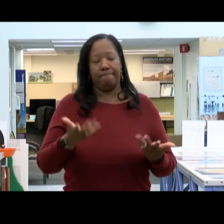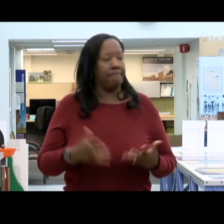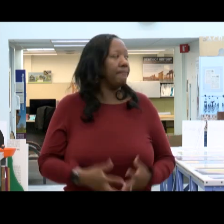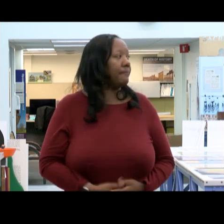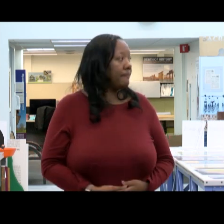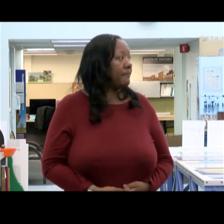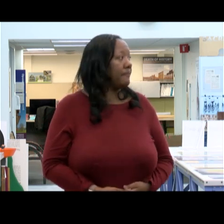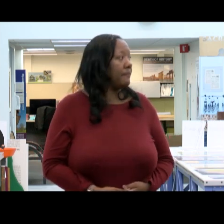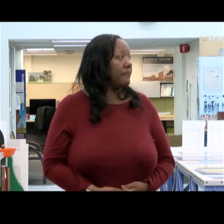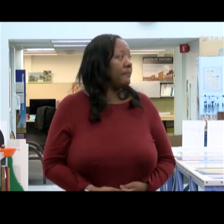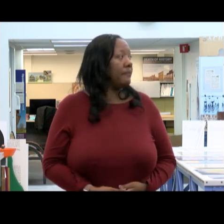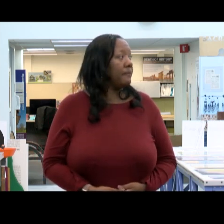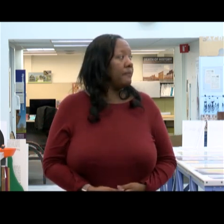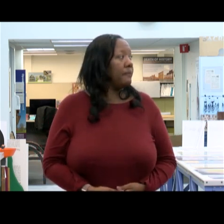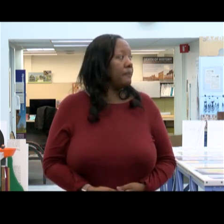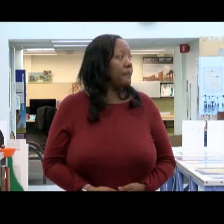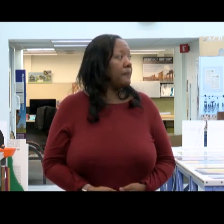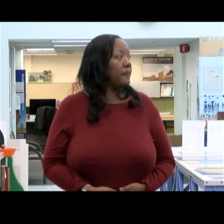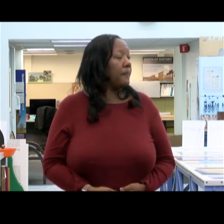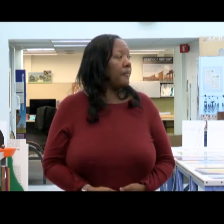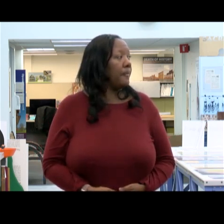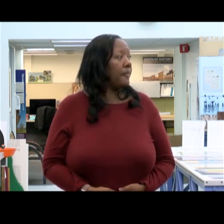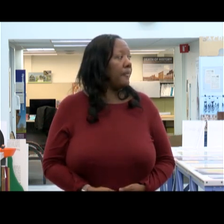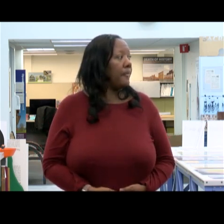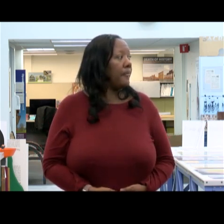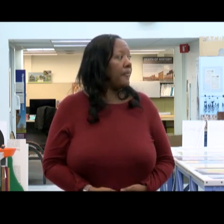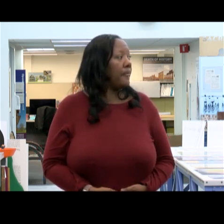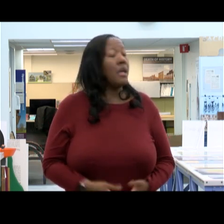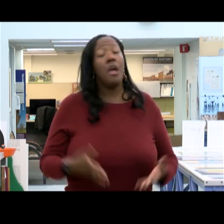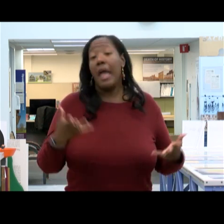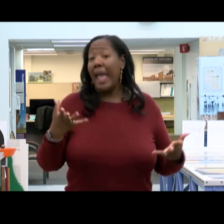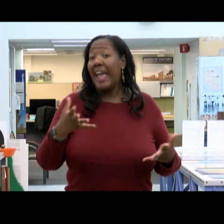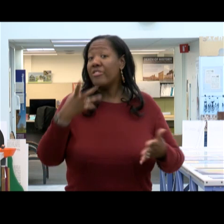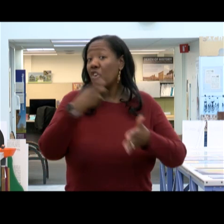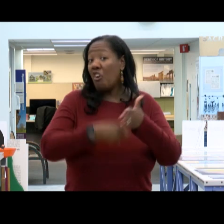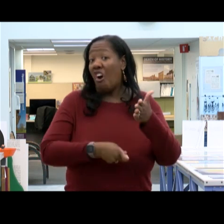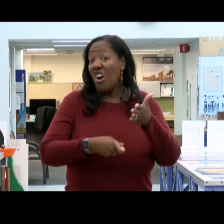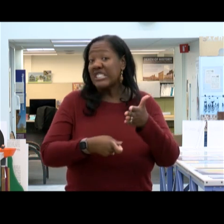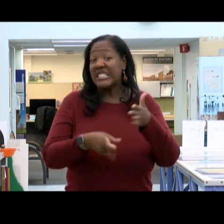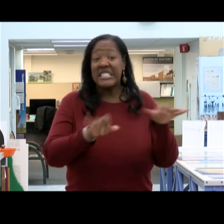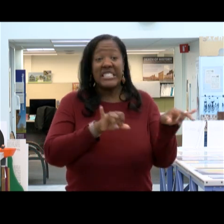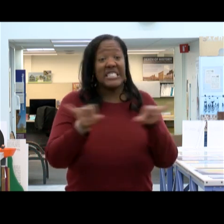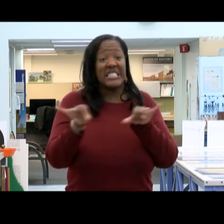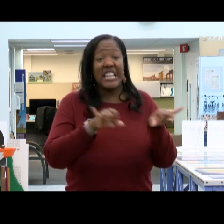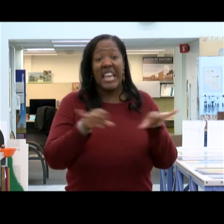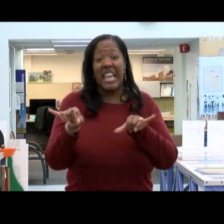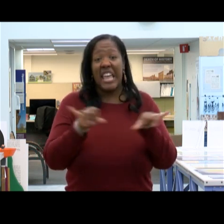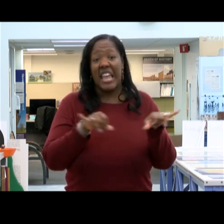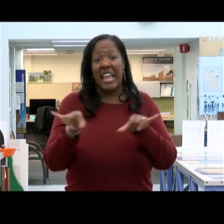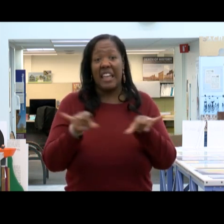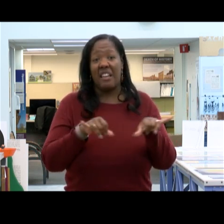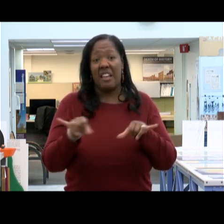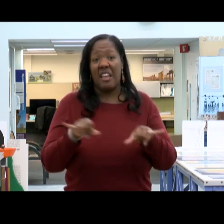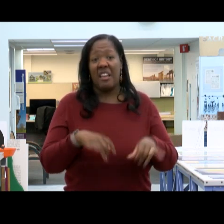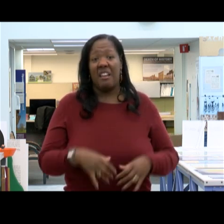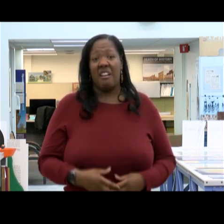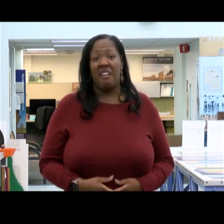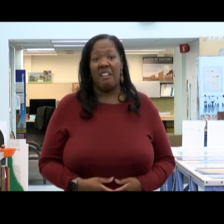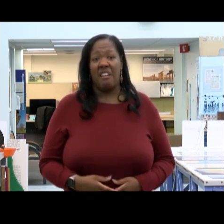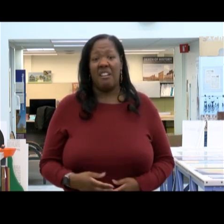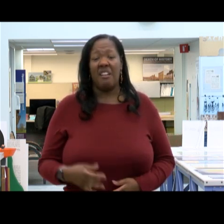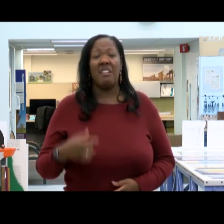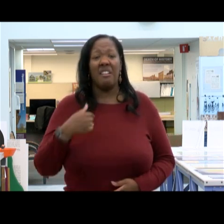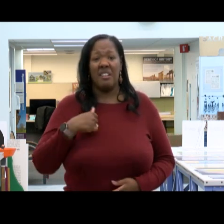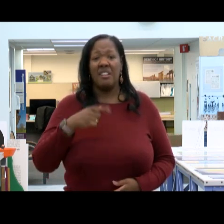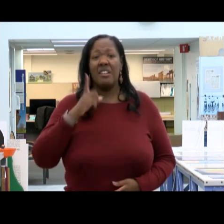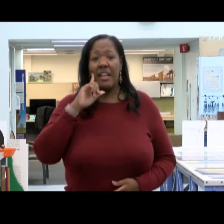The surprising news was that the price point per sheet was pretty much the same. So unlike a lot of other things that when you're trying to